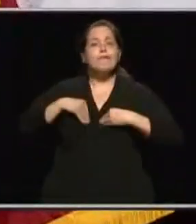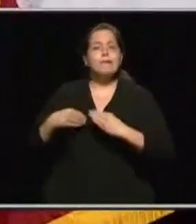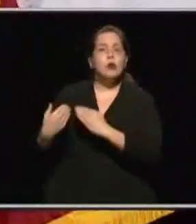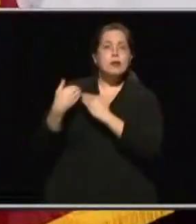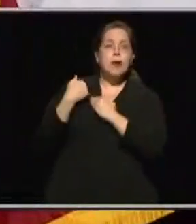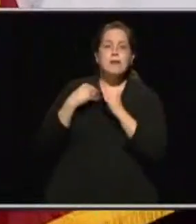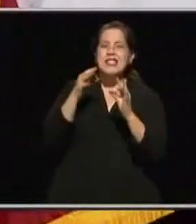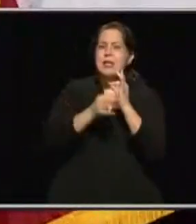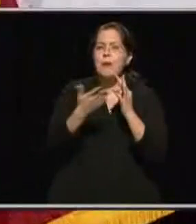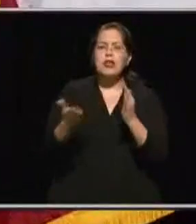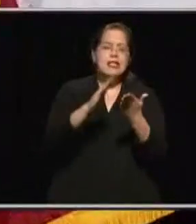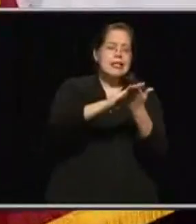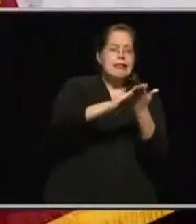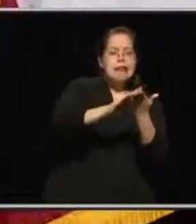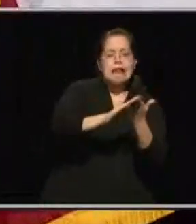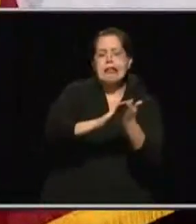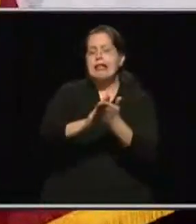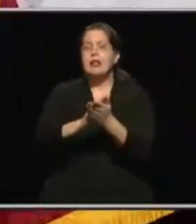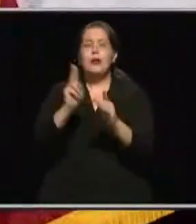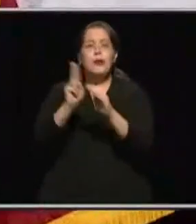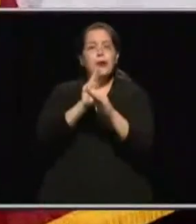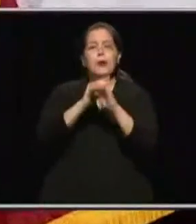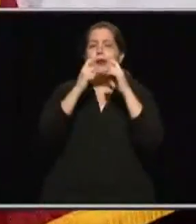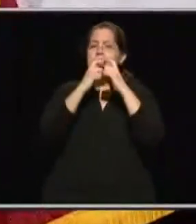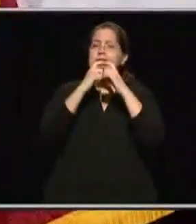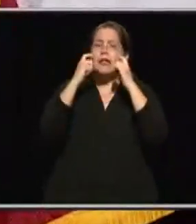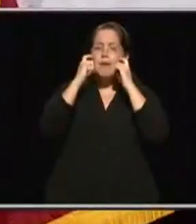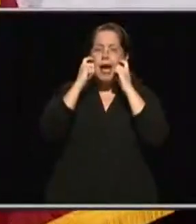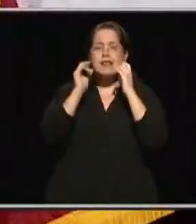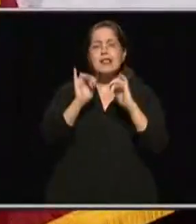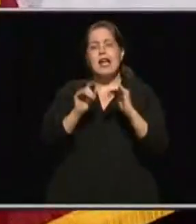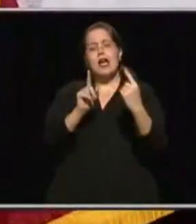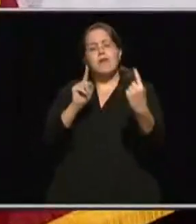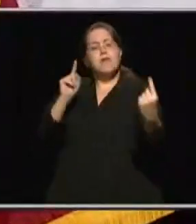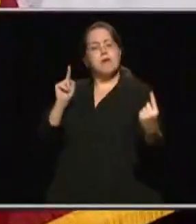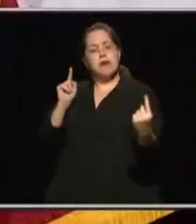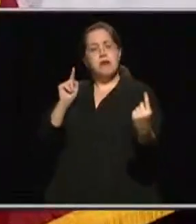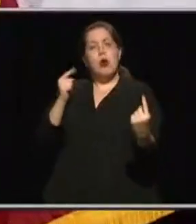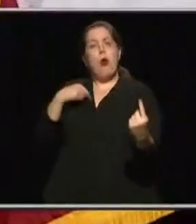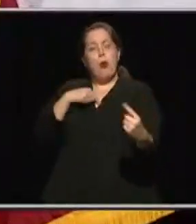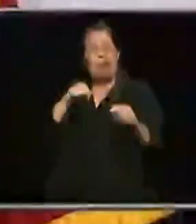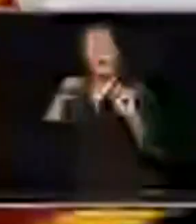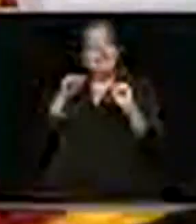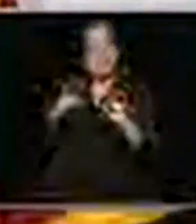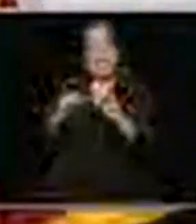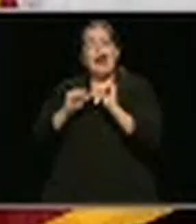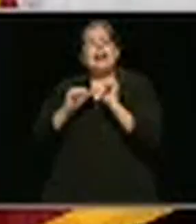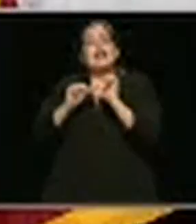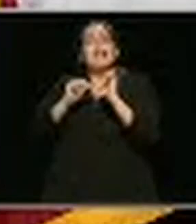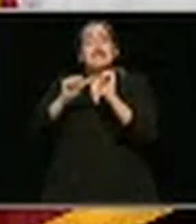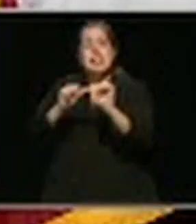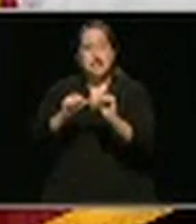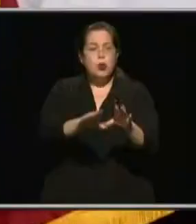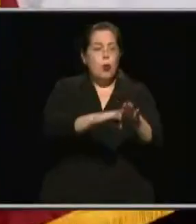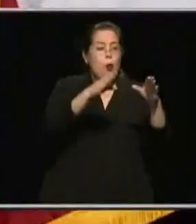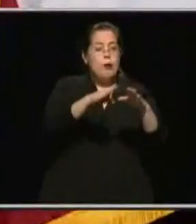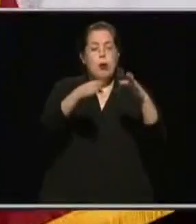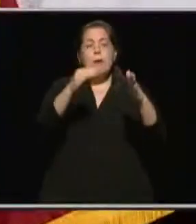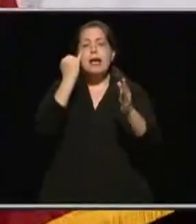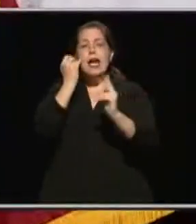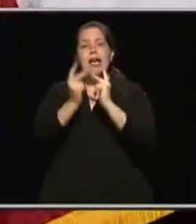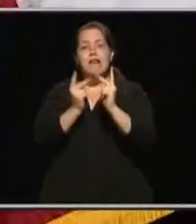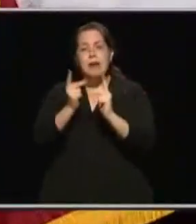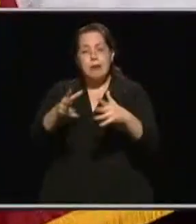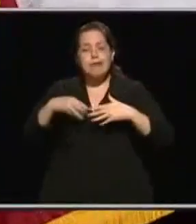things, the hygiene, sanitation, wearing a face mask, physical distancing. We can continue to open up if everyone does